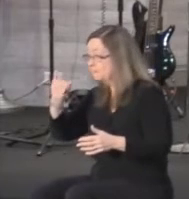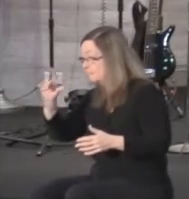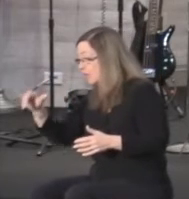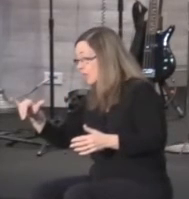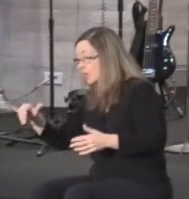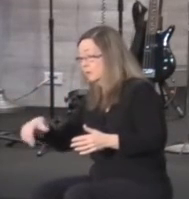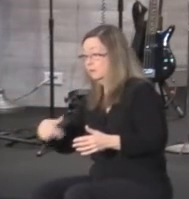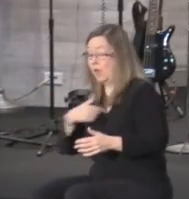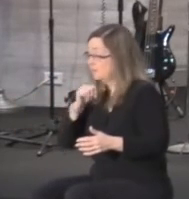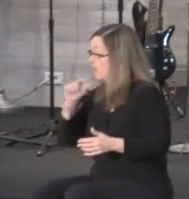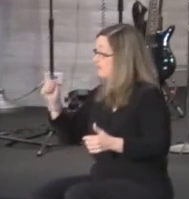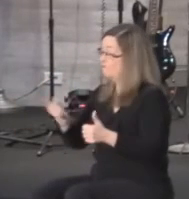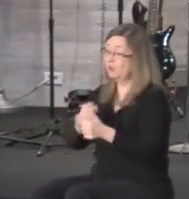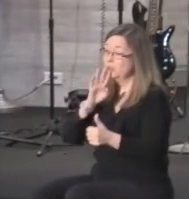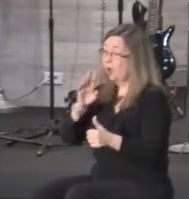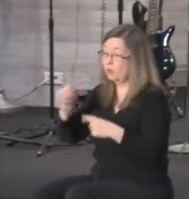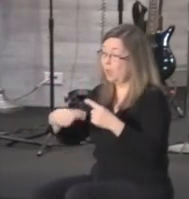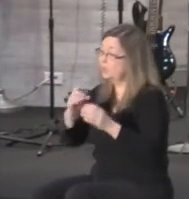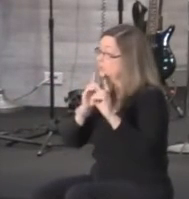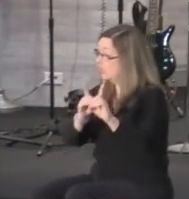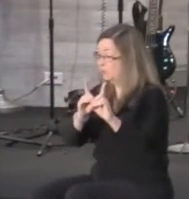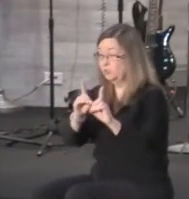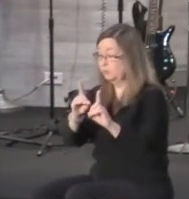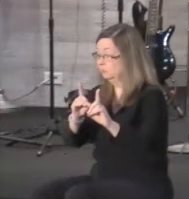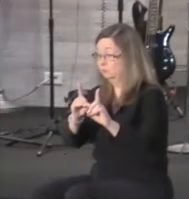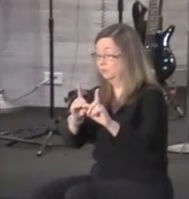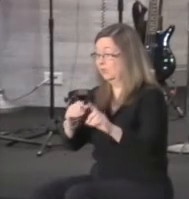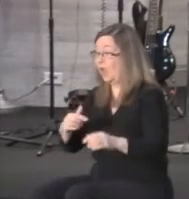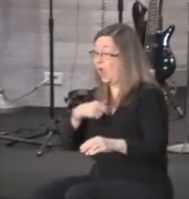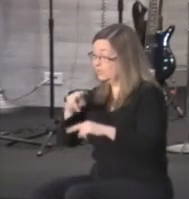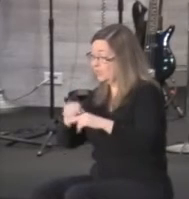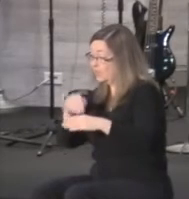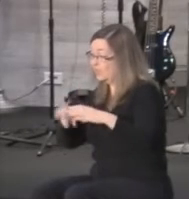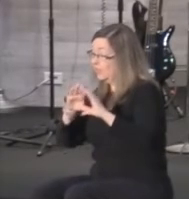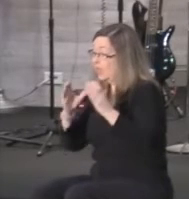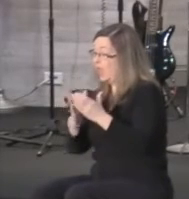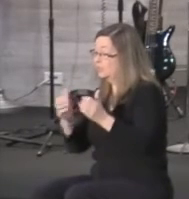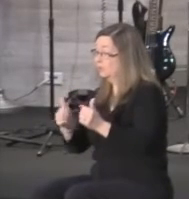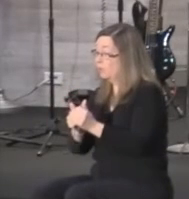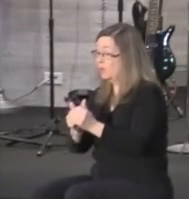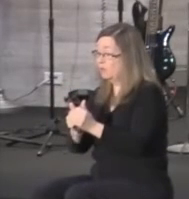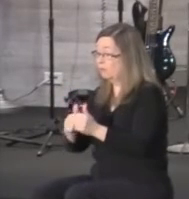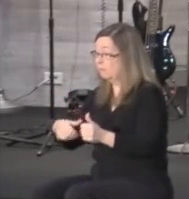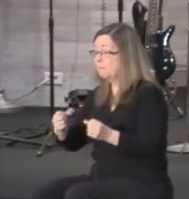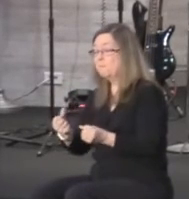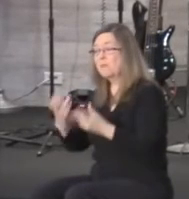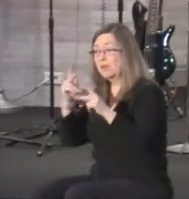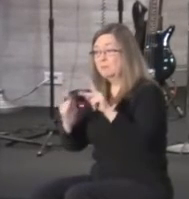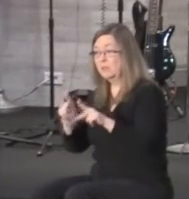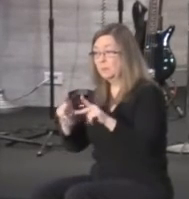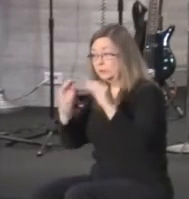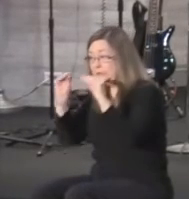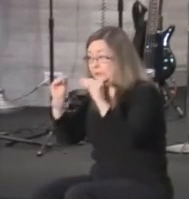it. I'm not the first guy to talk about discipleship around here. In fact, I sat in classes underneath of many people in